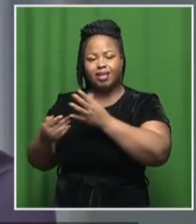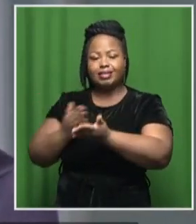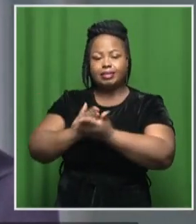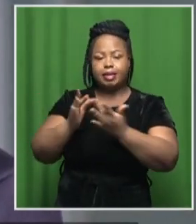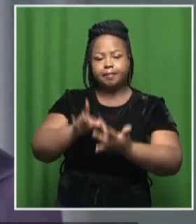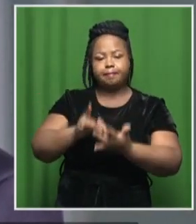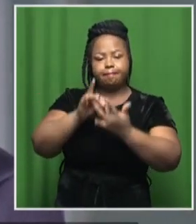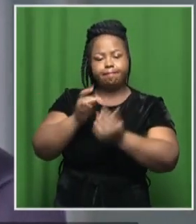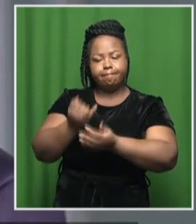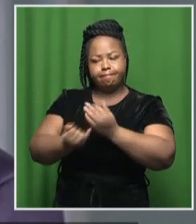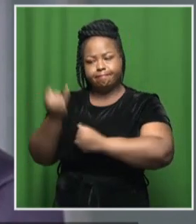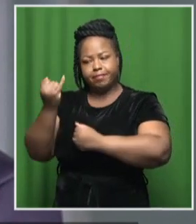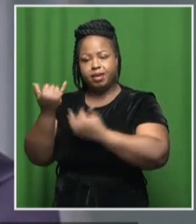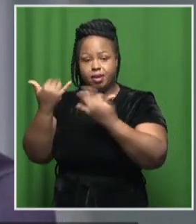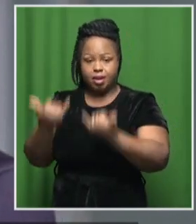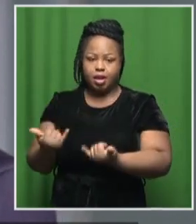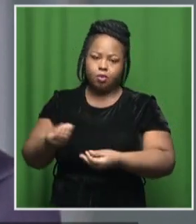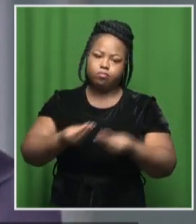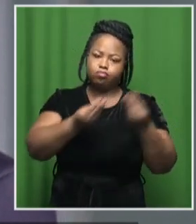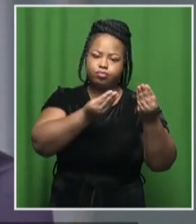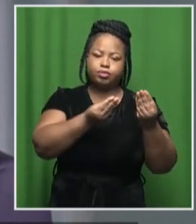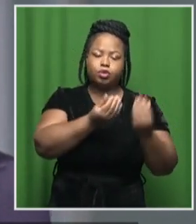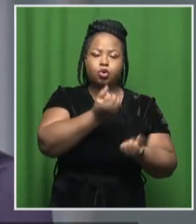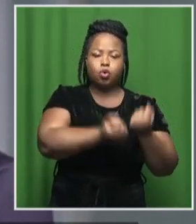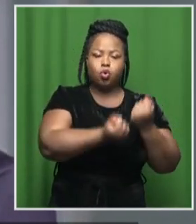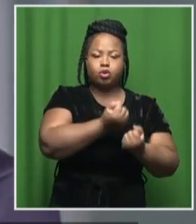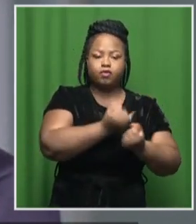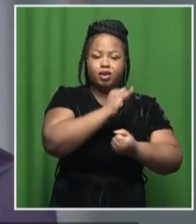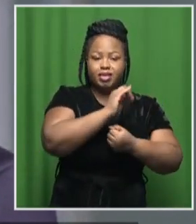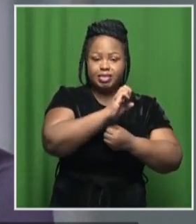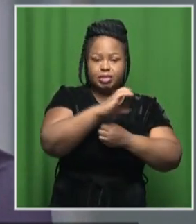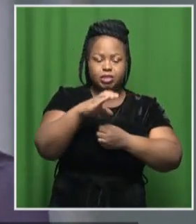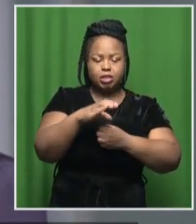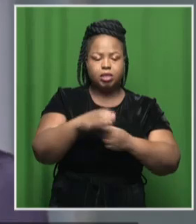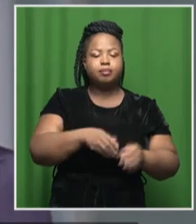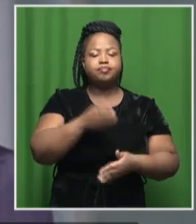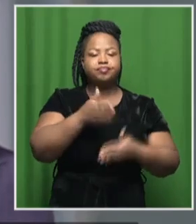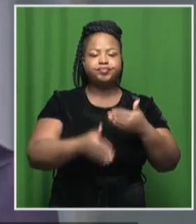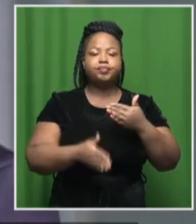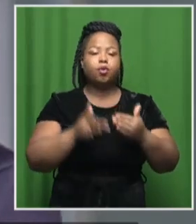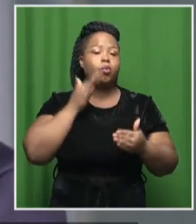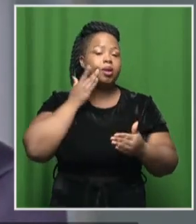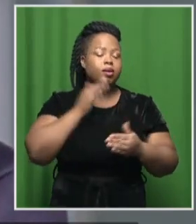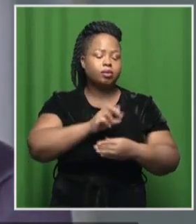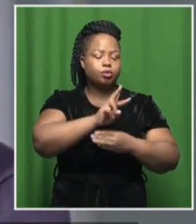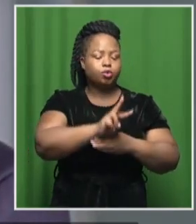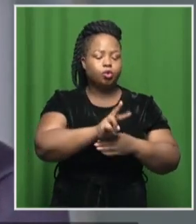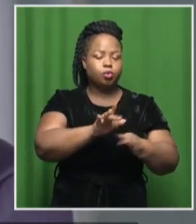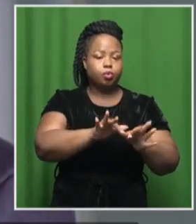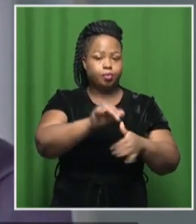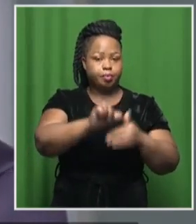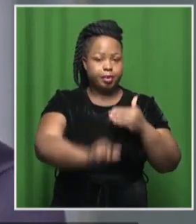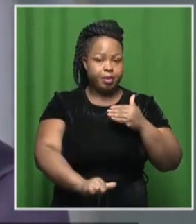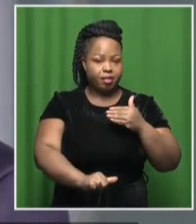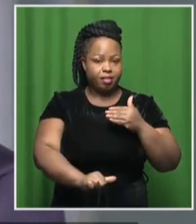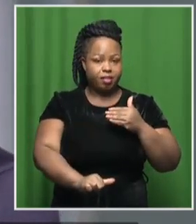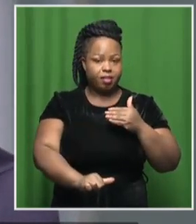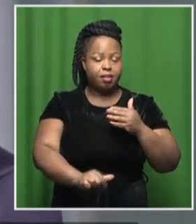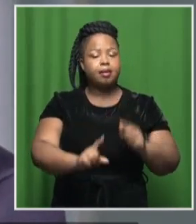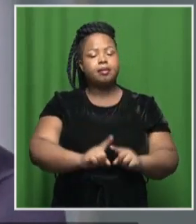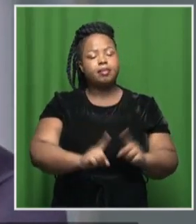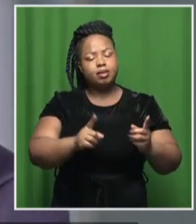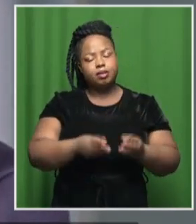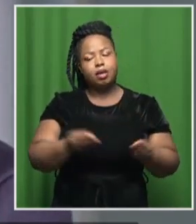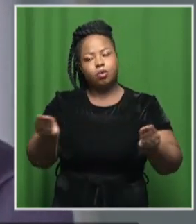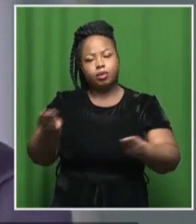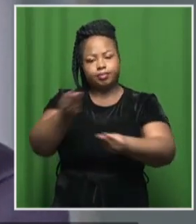been filed with the Electoral Court. The deadline for that was the 2nd of April. We are exchanging